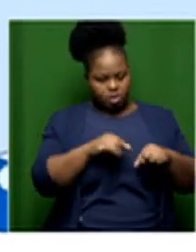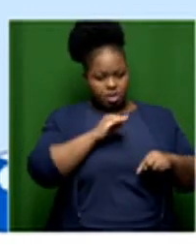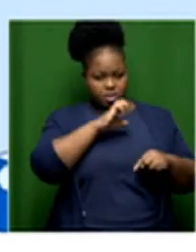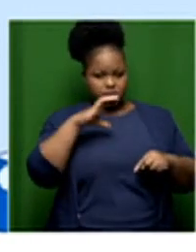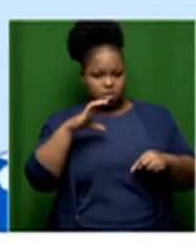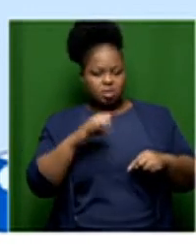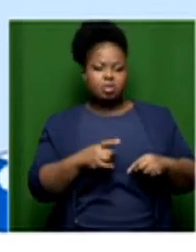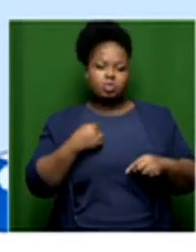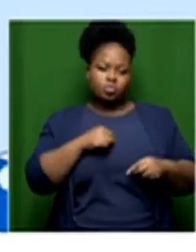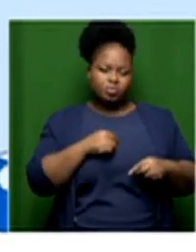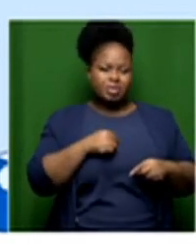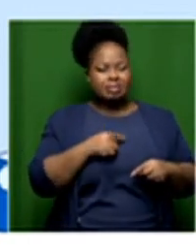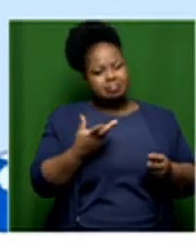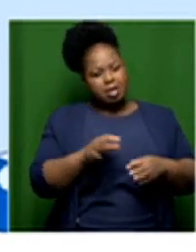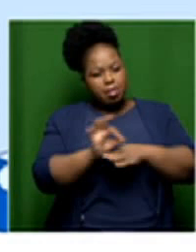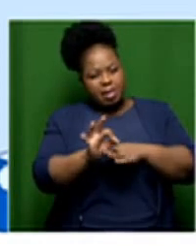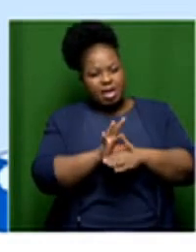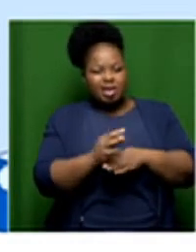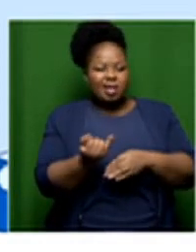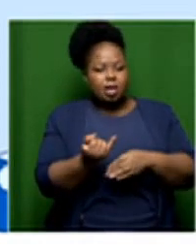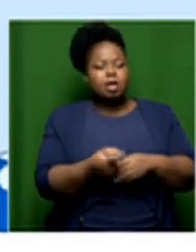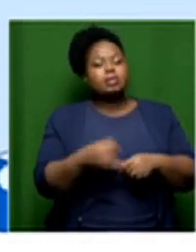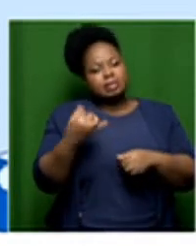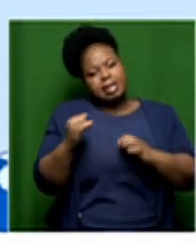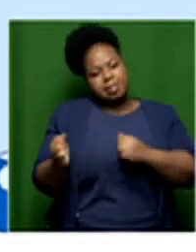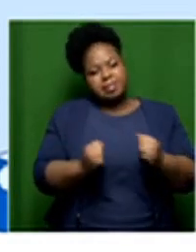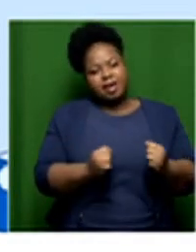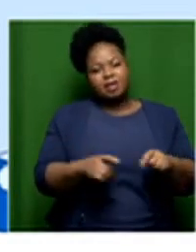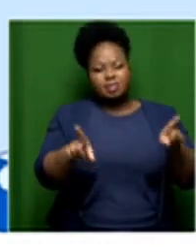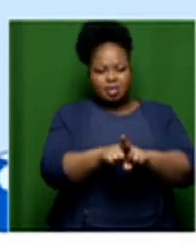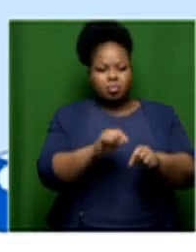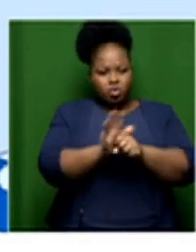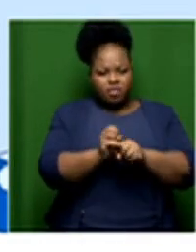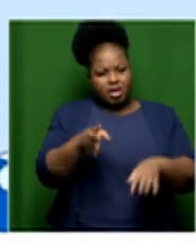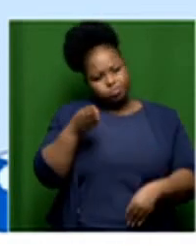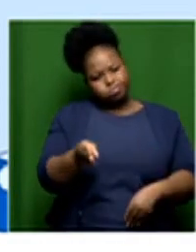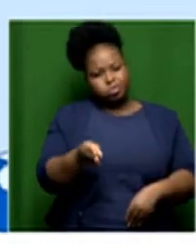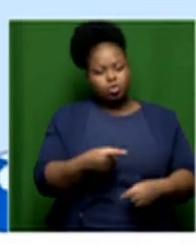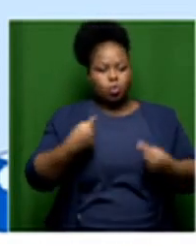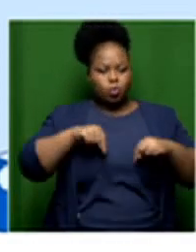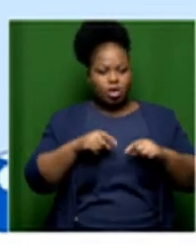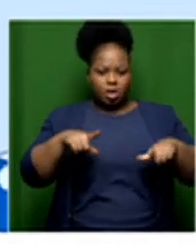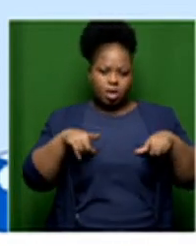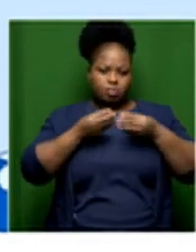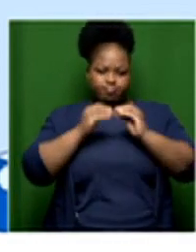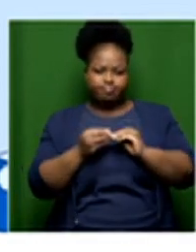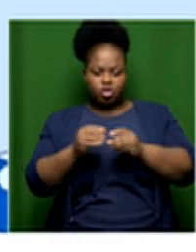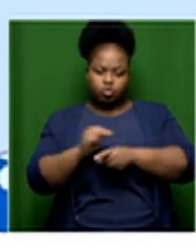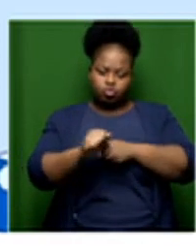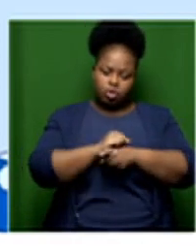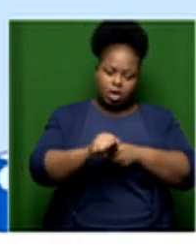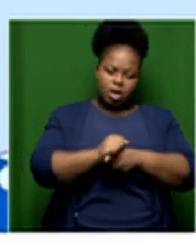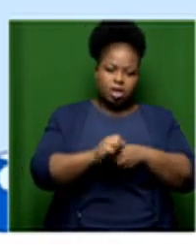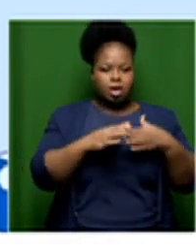as though the pandemic will still be a factor come the election. So we're making the necessary adjustments in our training